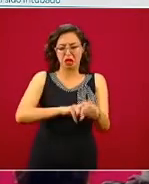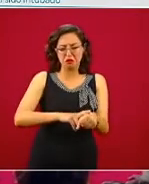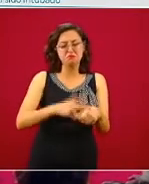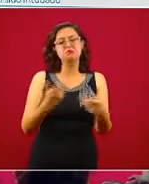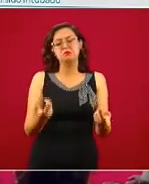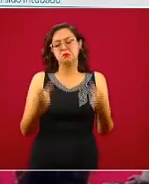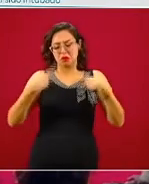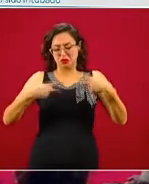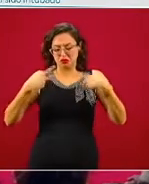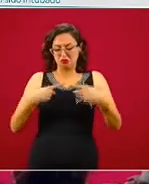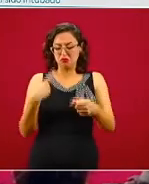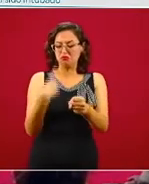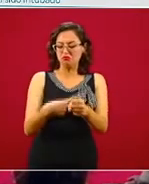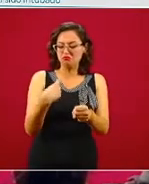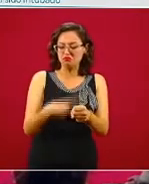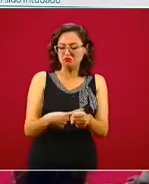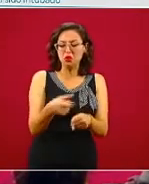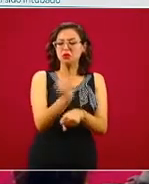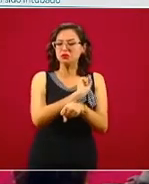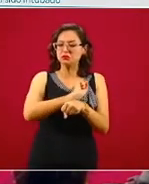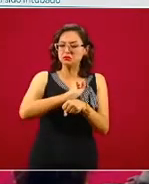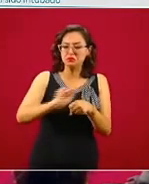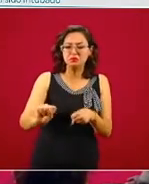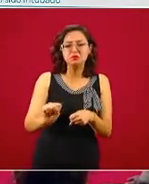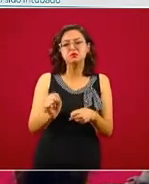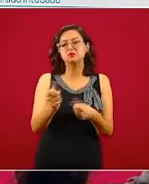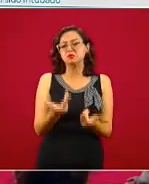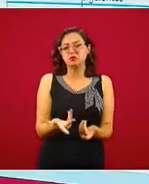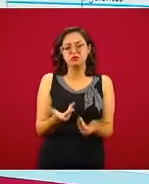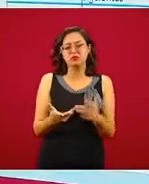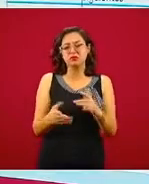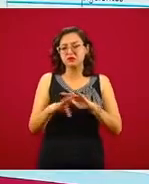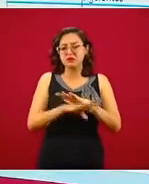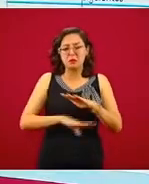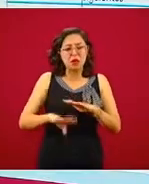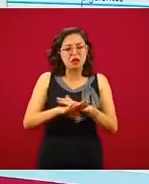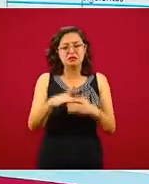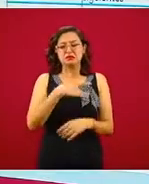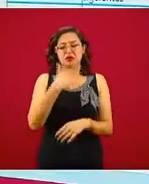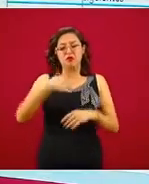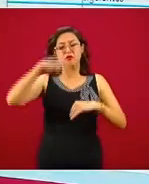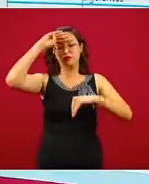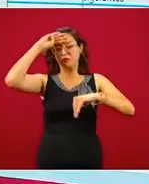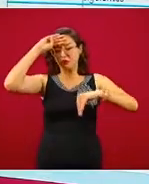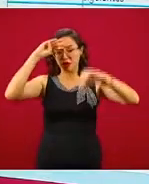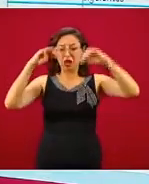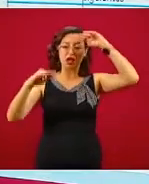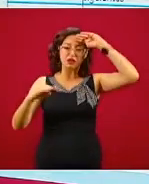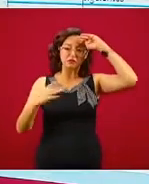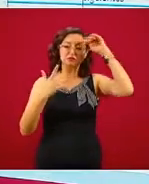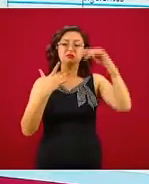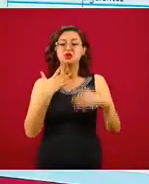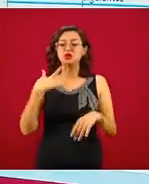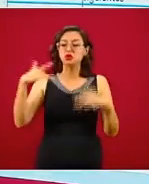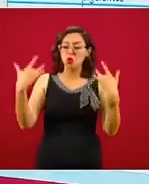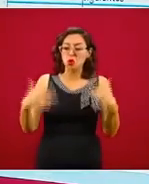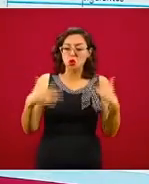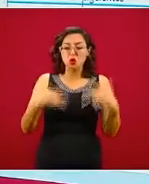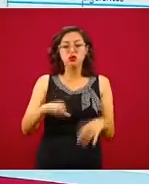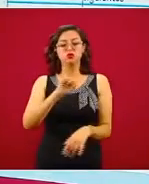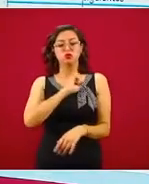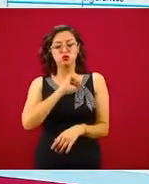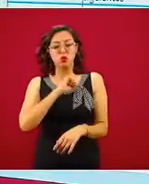of having a fatal outcome. So we are divided as, first one is outpatients, ambulatory